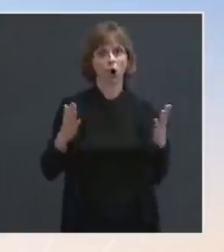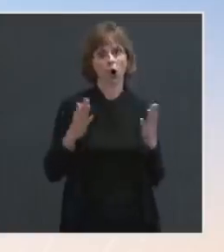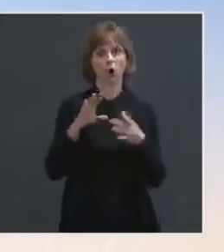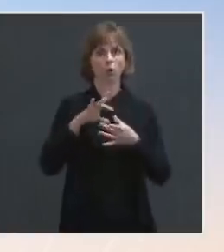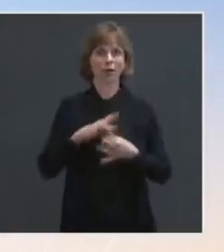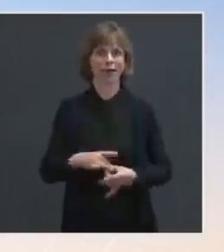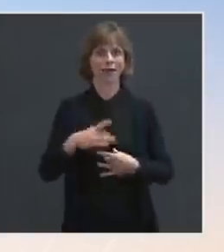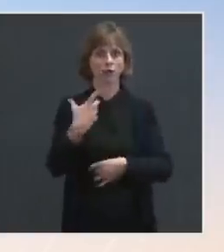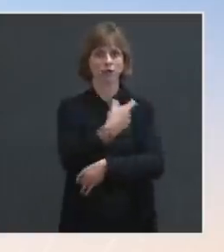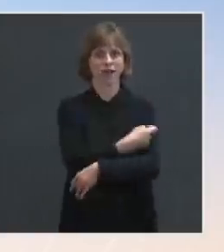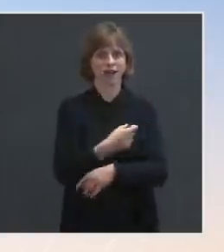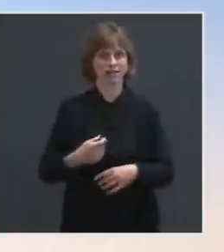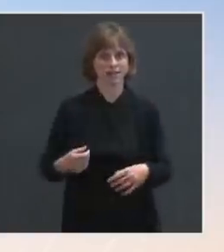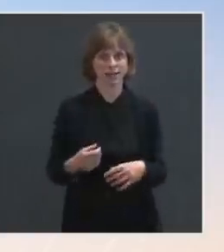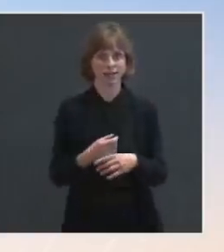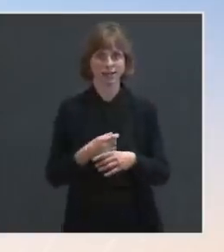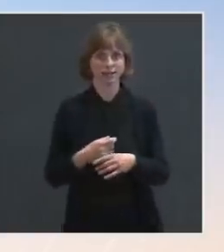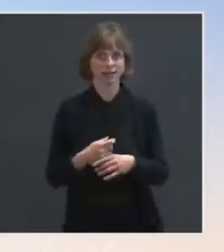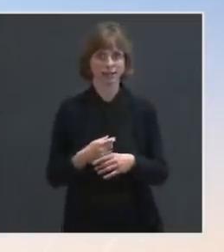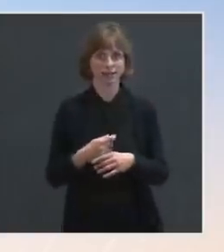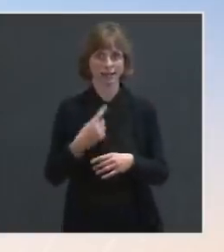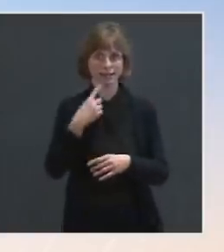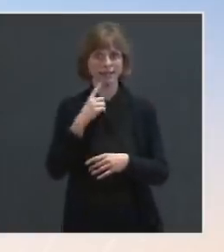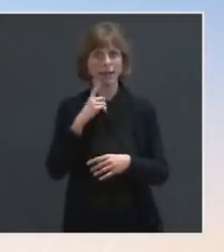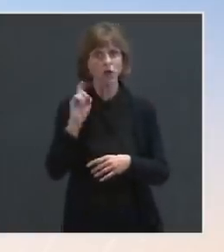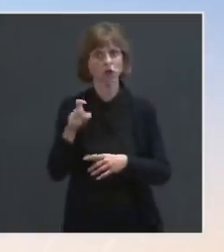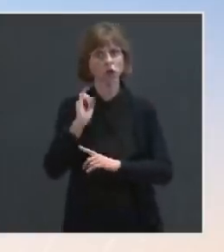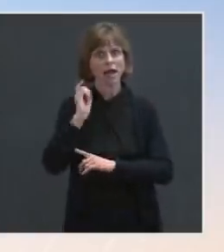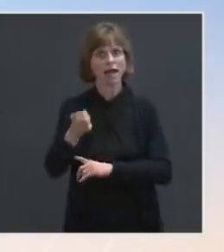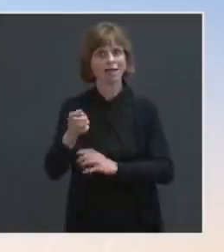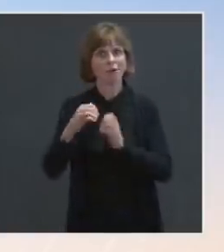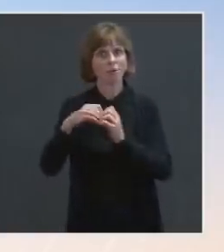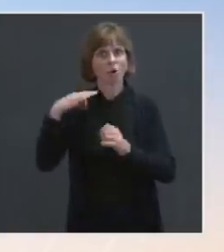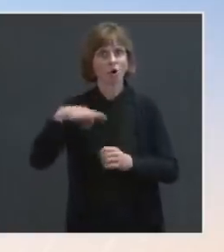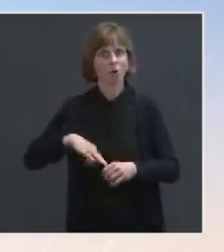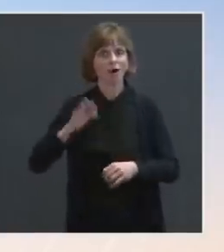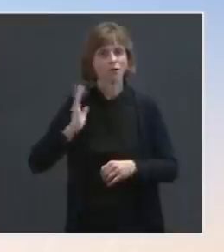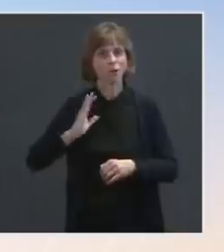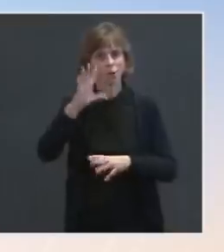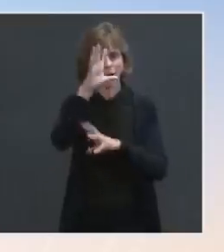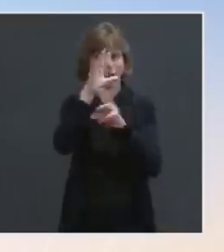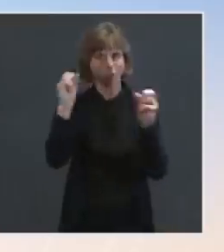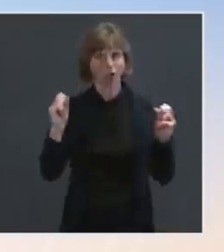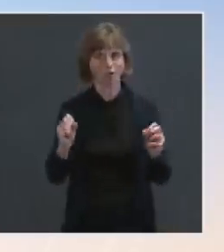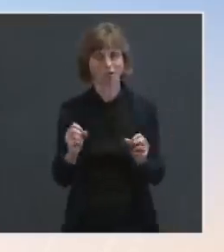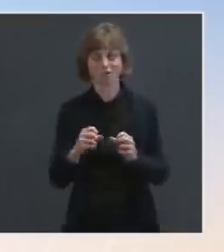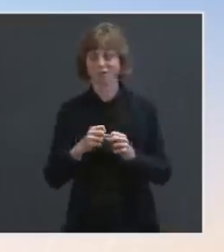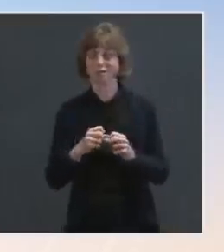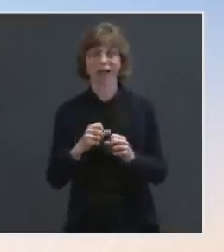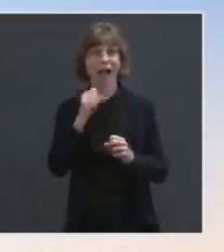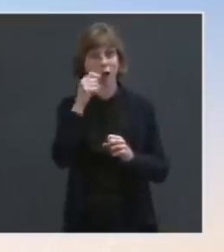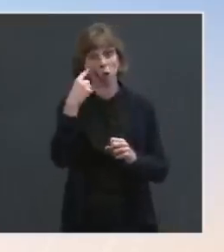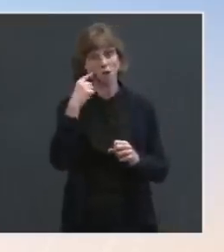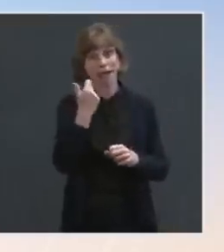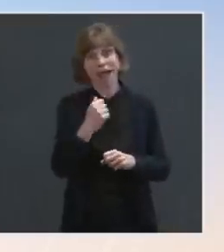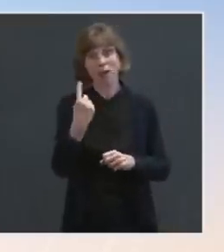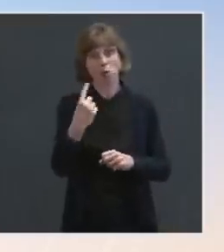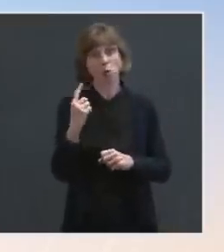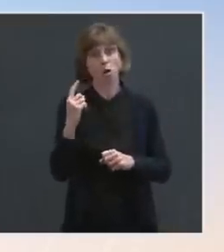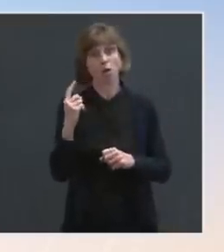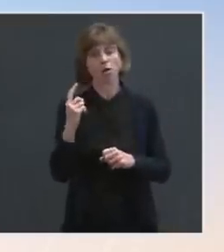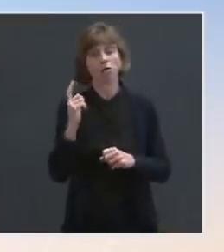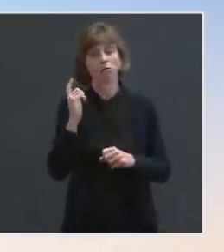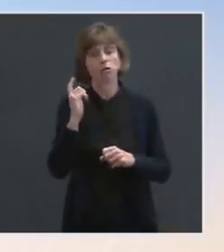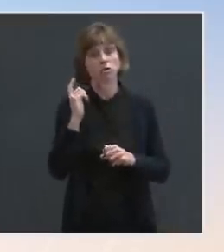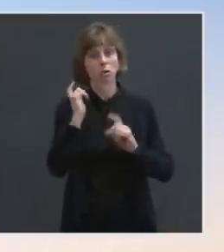said that the prior administration deserves more credit here for at least getting the ball rolling on some of these. I don't think anyone deserves credit when 500,000 people